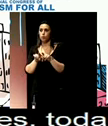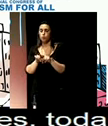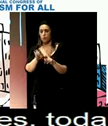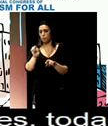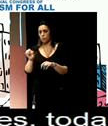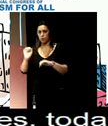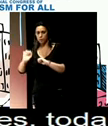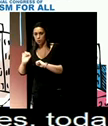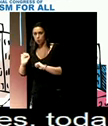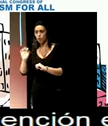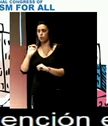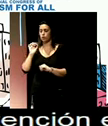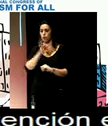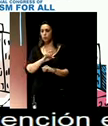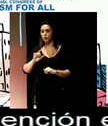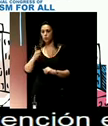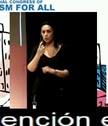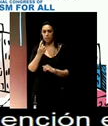temporary assistance.